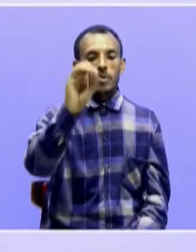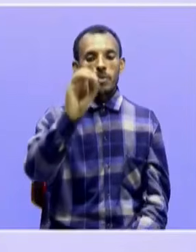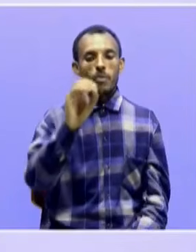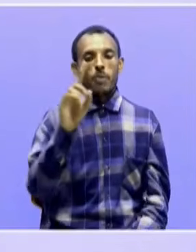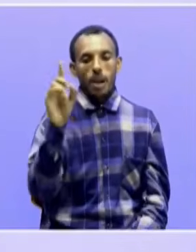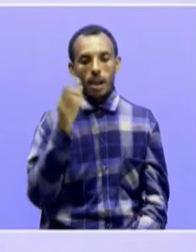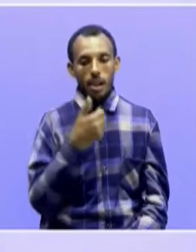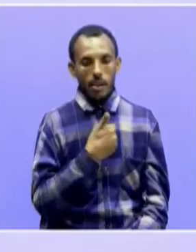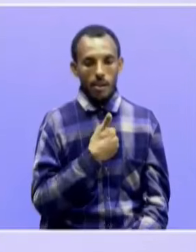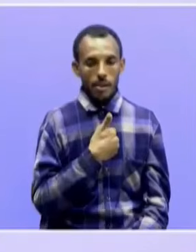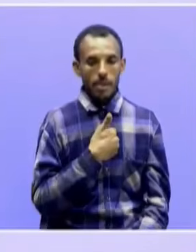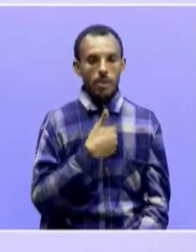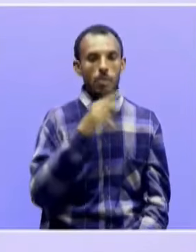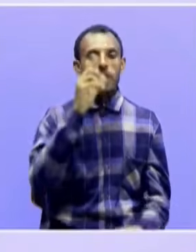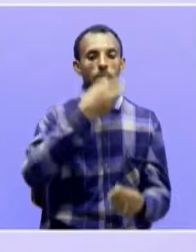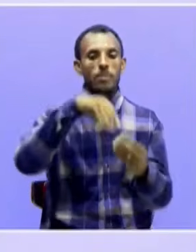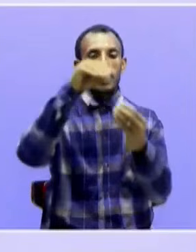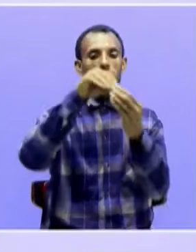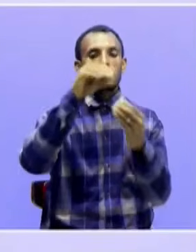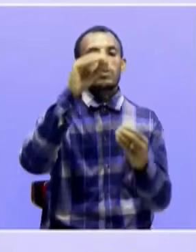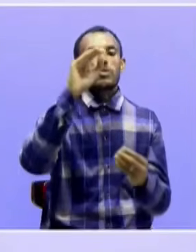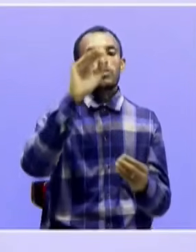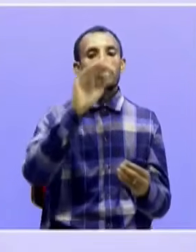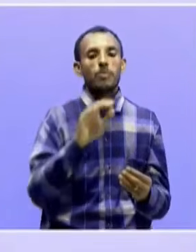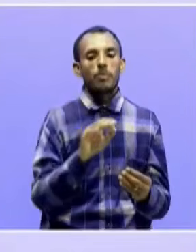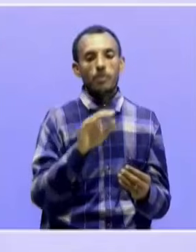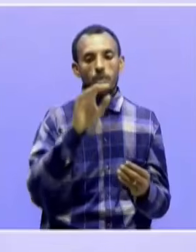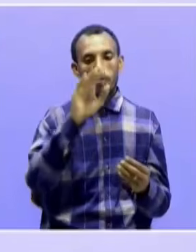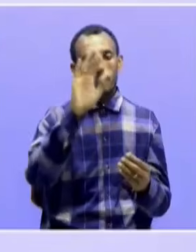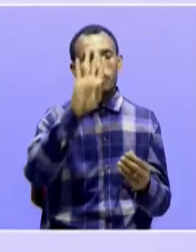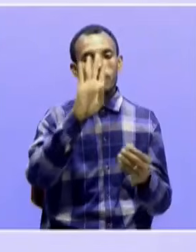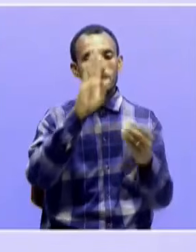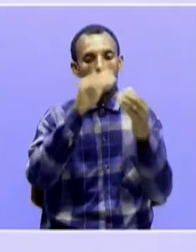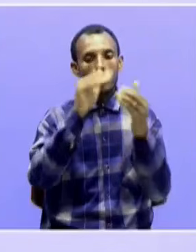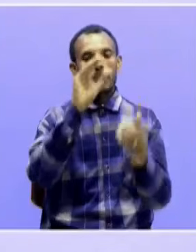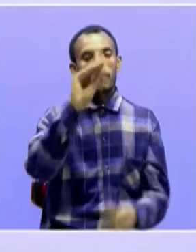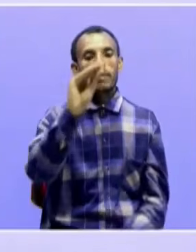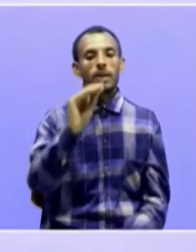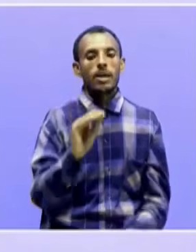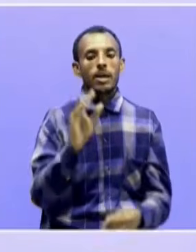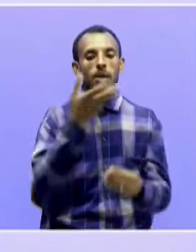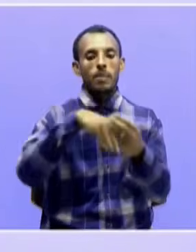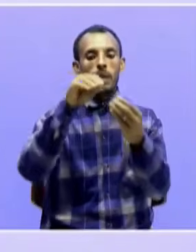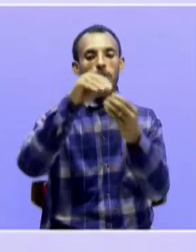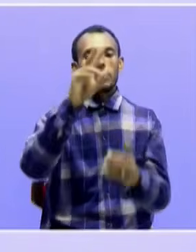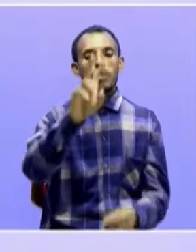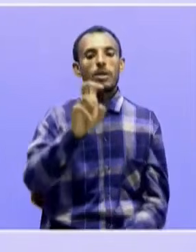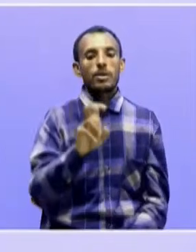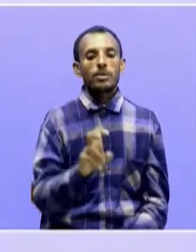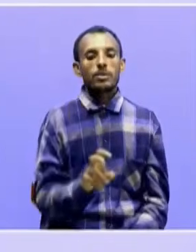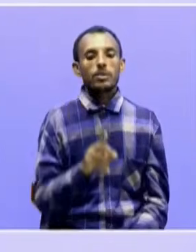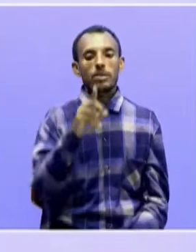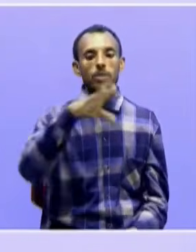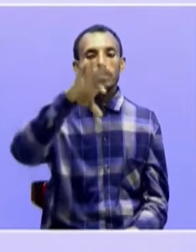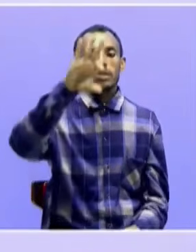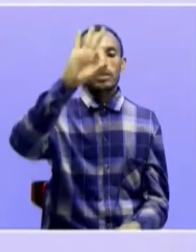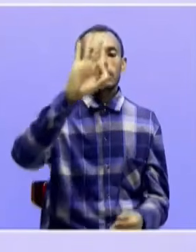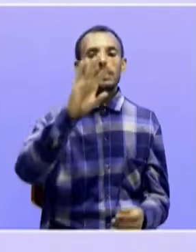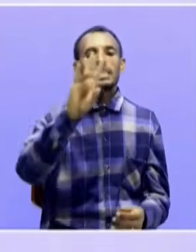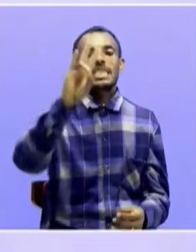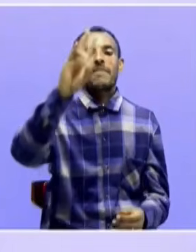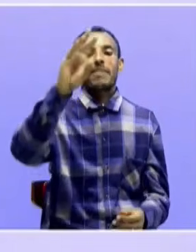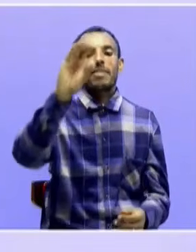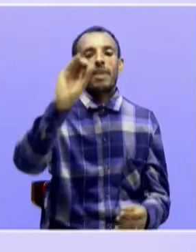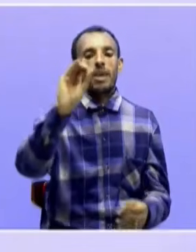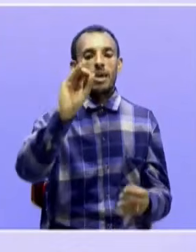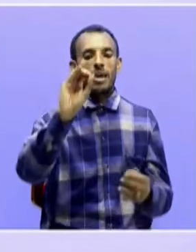and 1 plus 3 is 4, 4 plus 1 is 5, 50, and then 20, you are 20, so you have 70. The sum